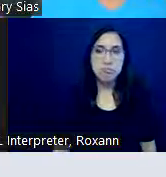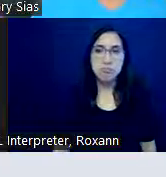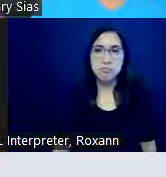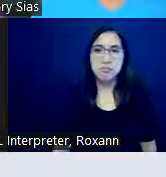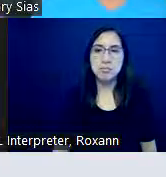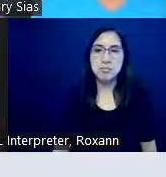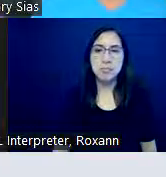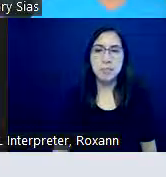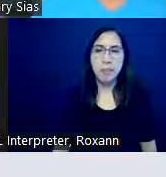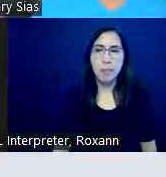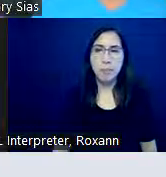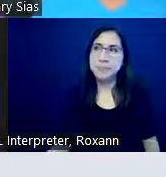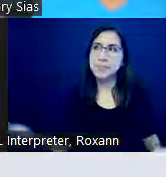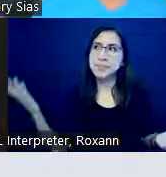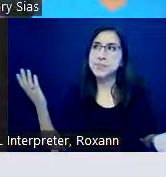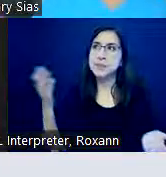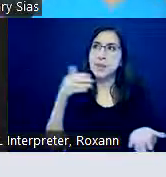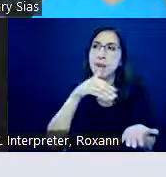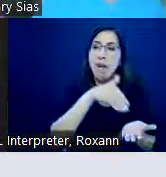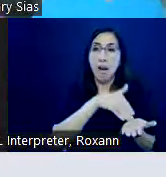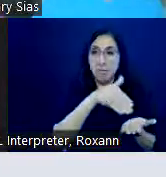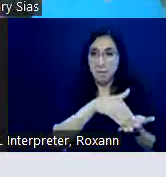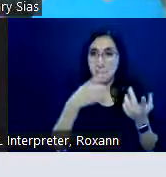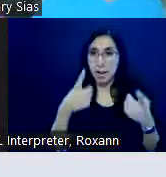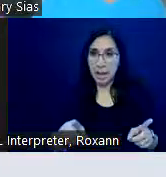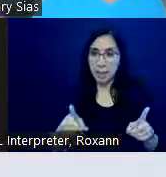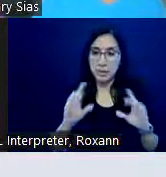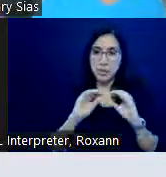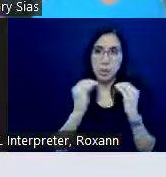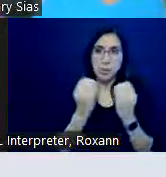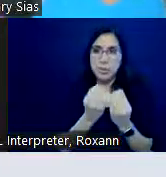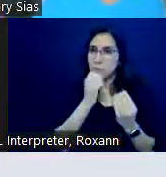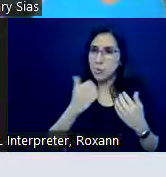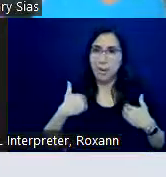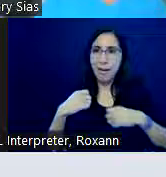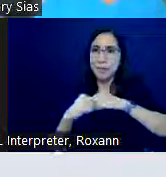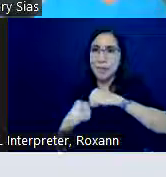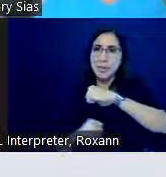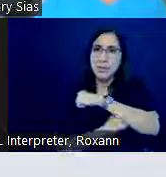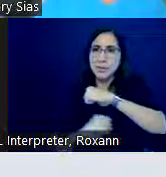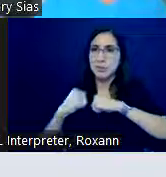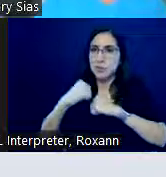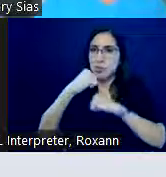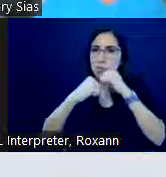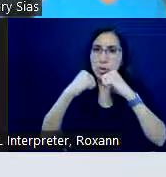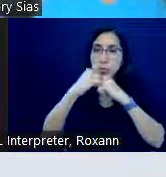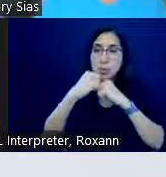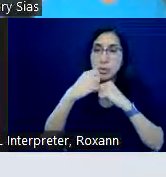Oftentimes, the organizations don't really have foundational structures in place in order to make information